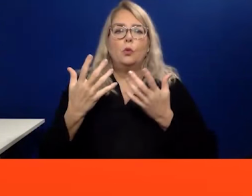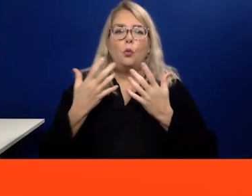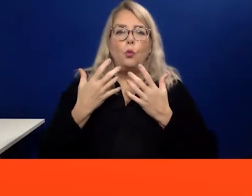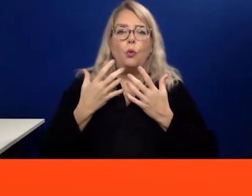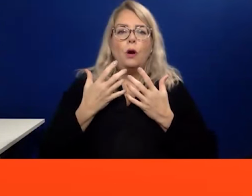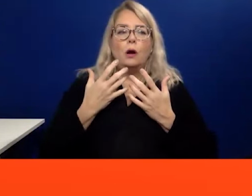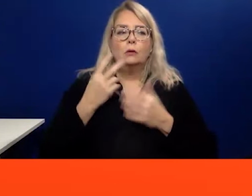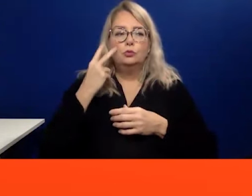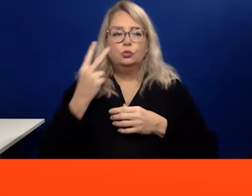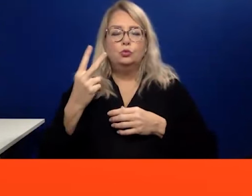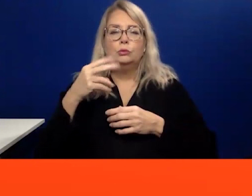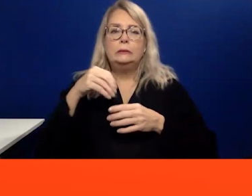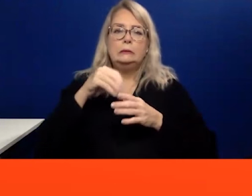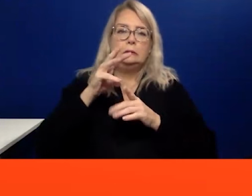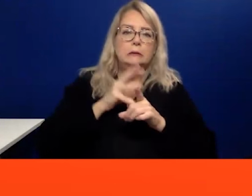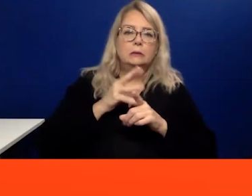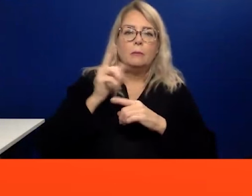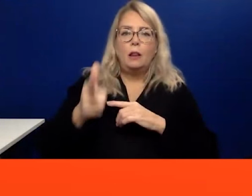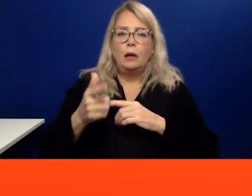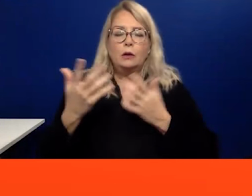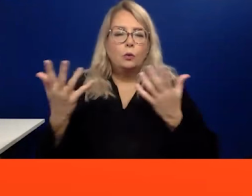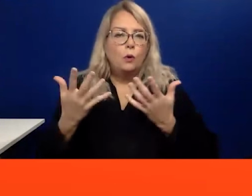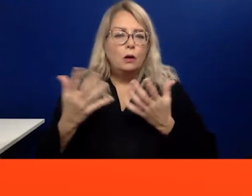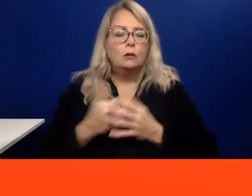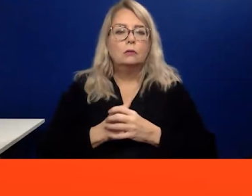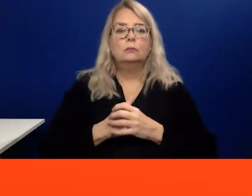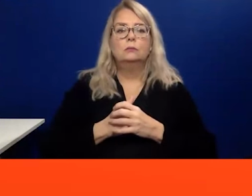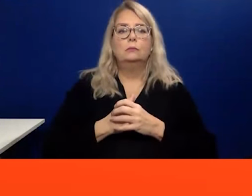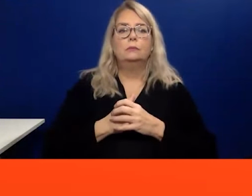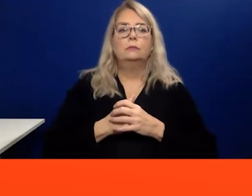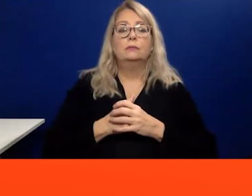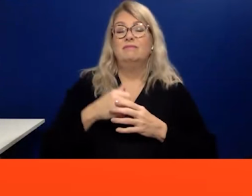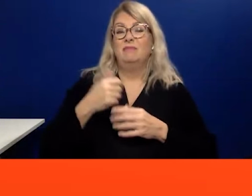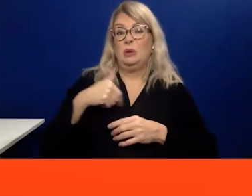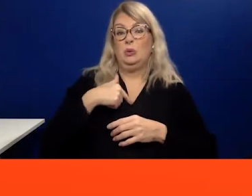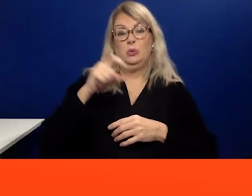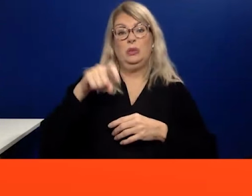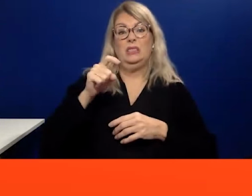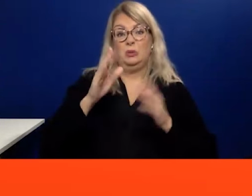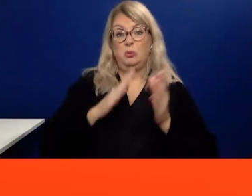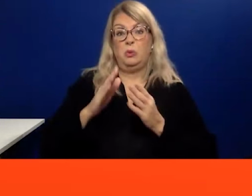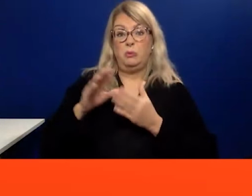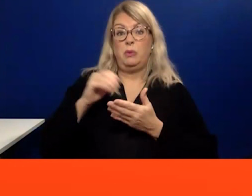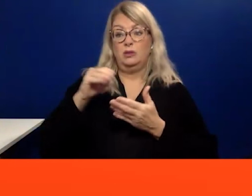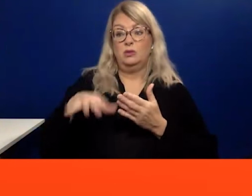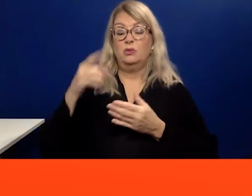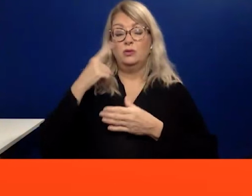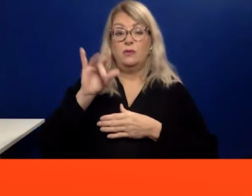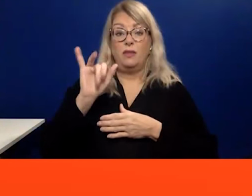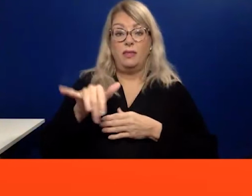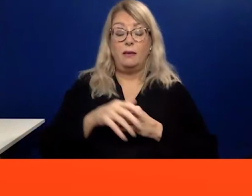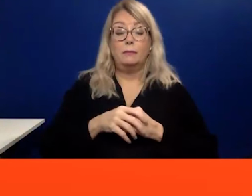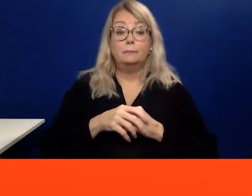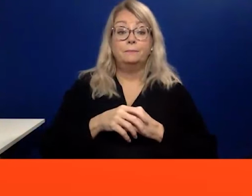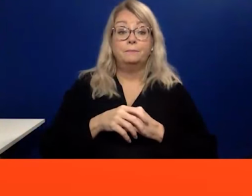right? Maybe we should prepare them for that. What competency would make your students